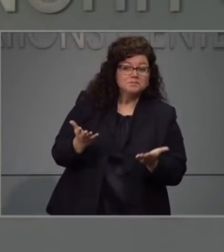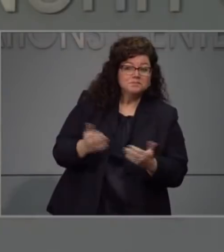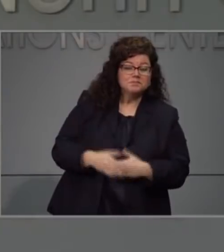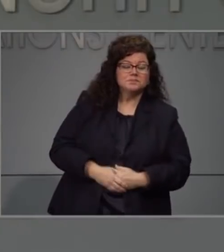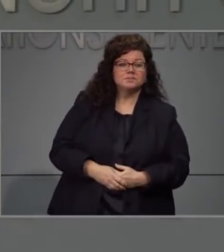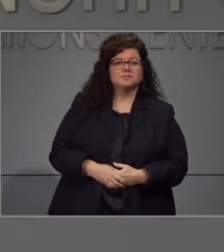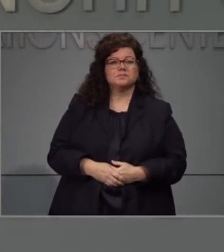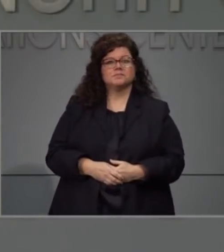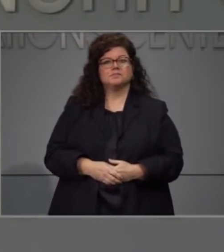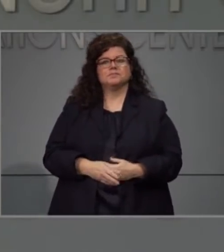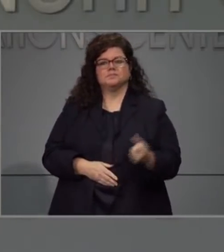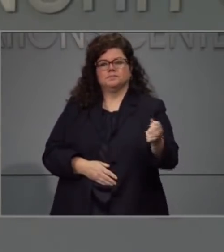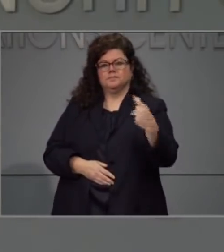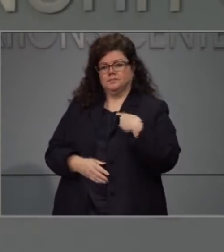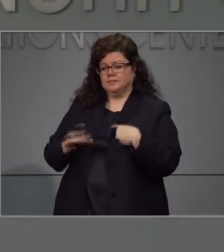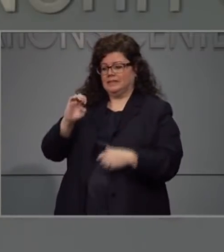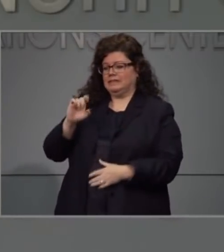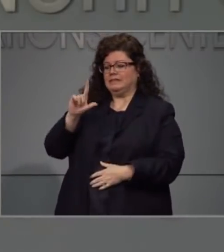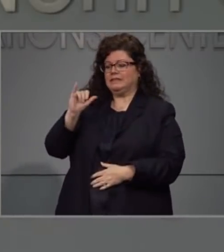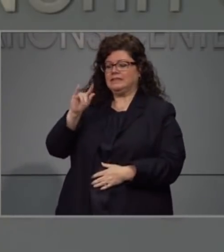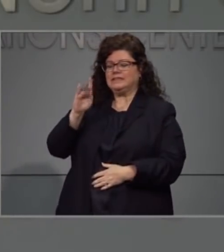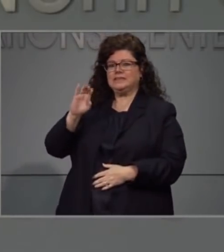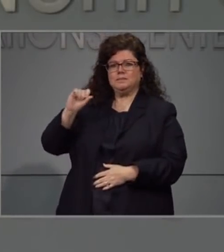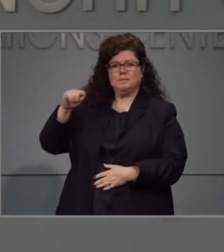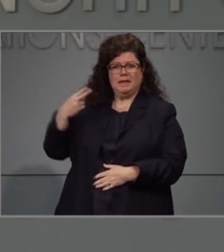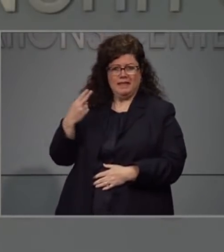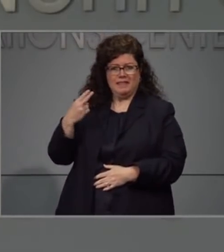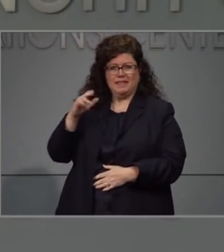Elizabeth Ann Brown, Asheville Citizen Times.